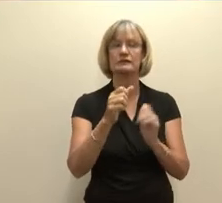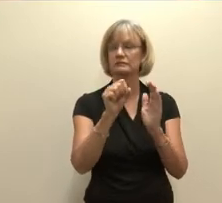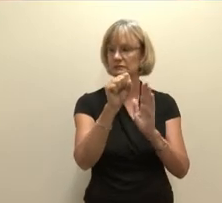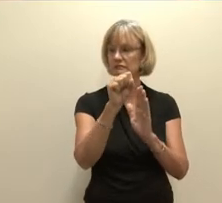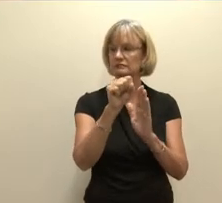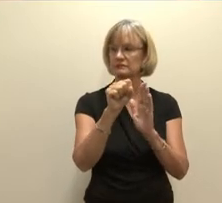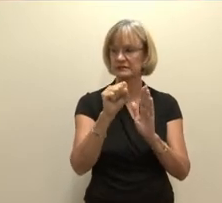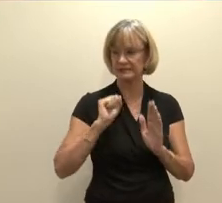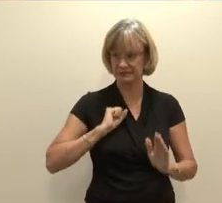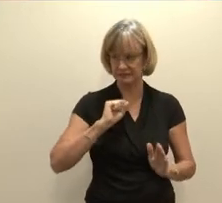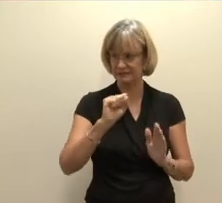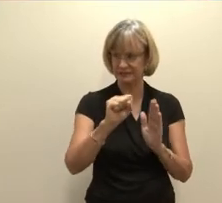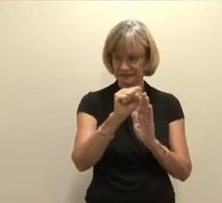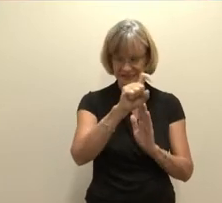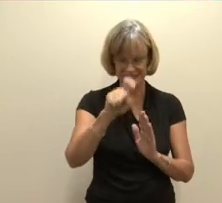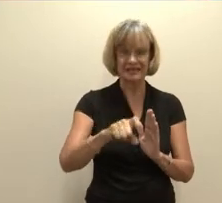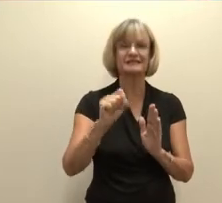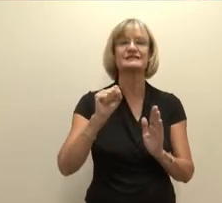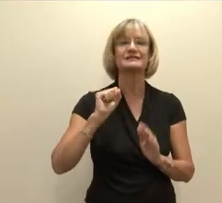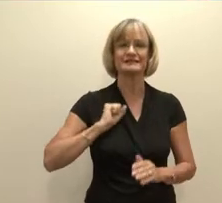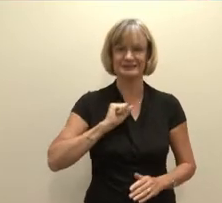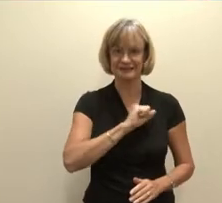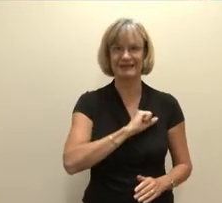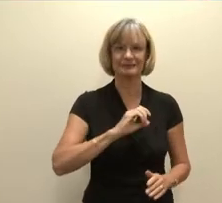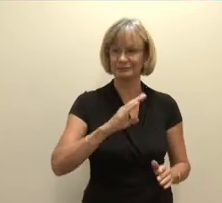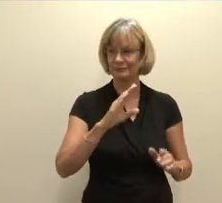other counties from Waco to Denton.